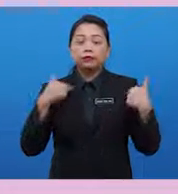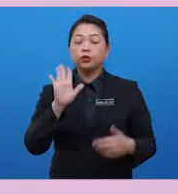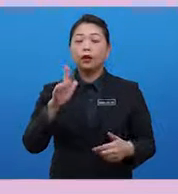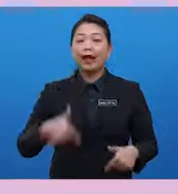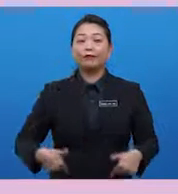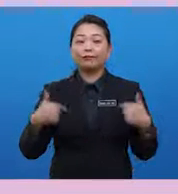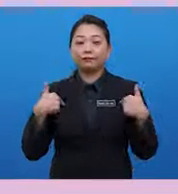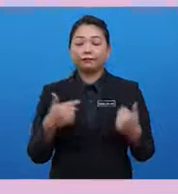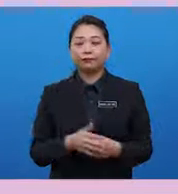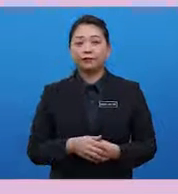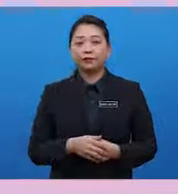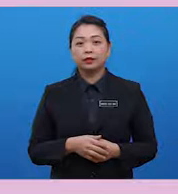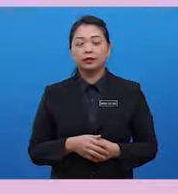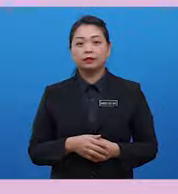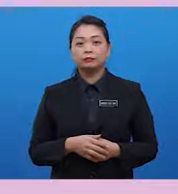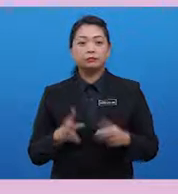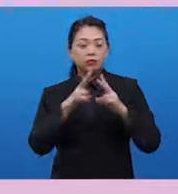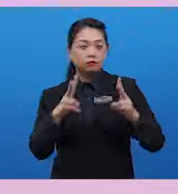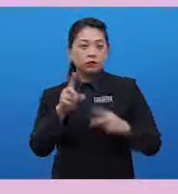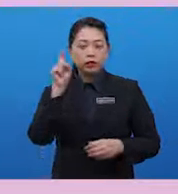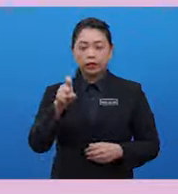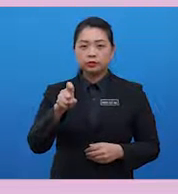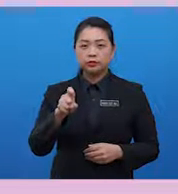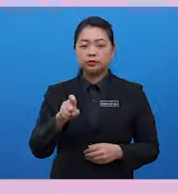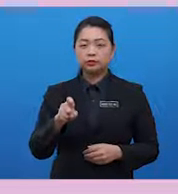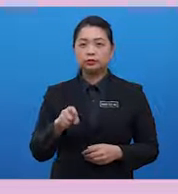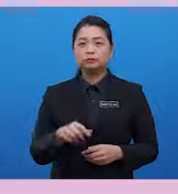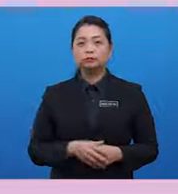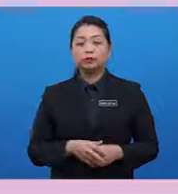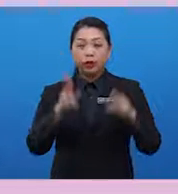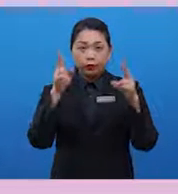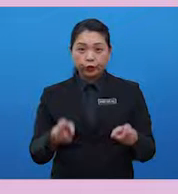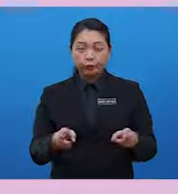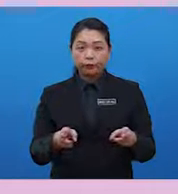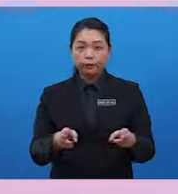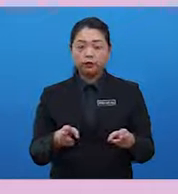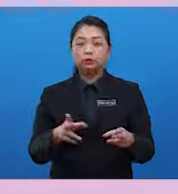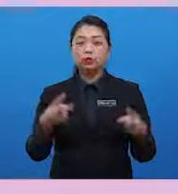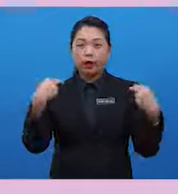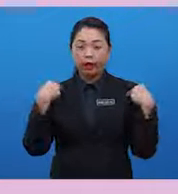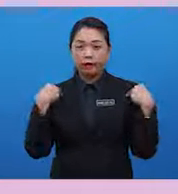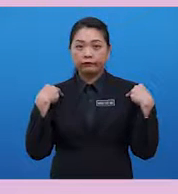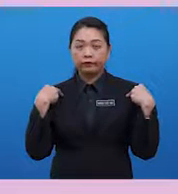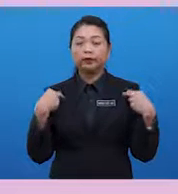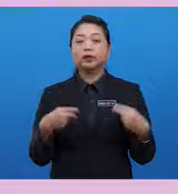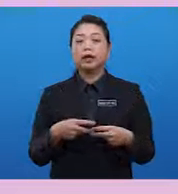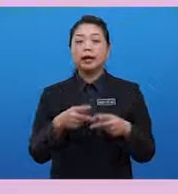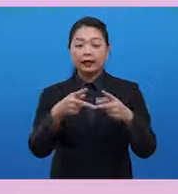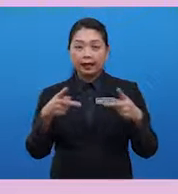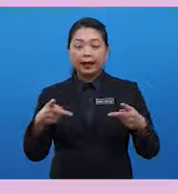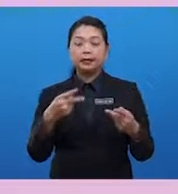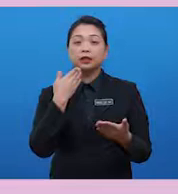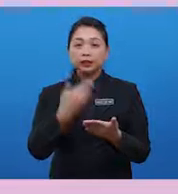indicates that it is very essential as a human being to have compassion and to be kind to one